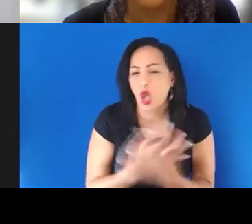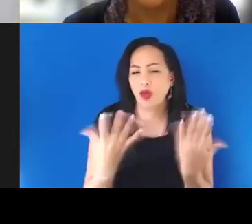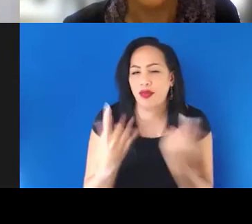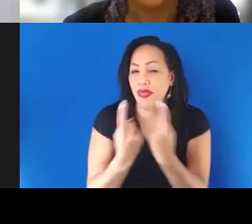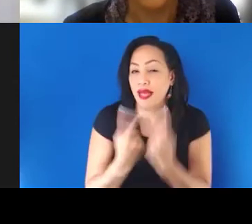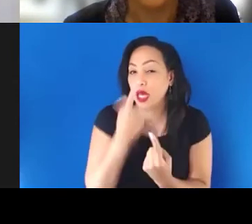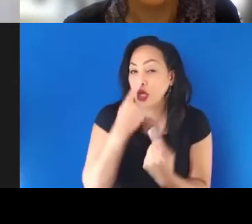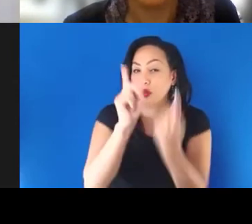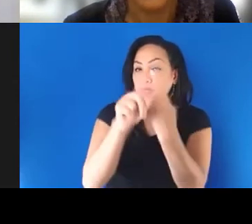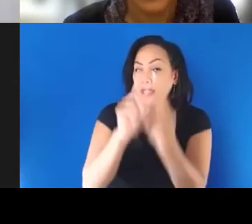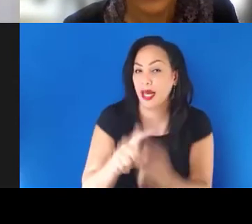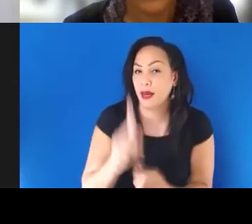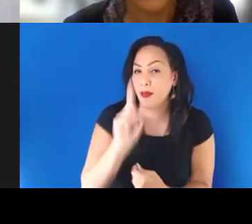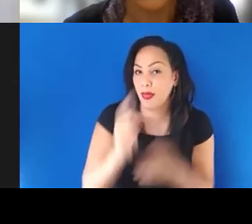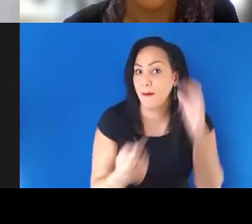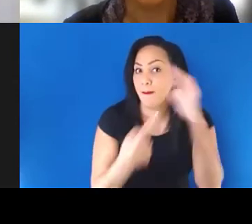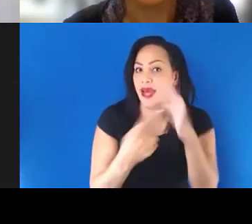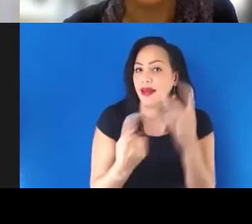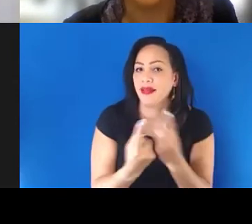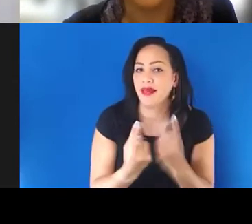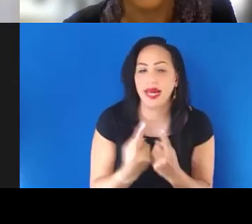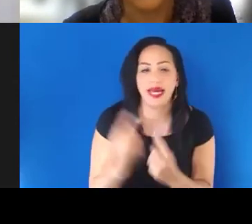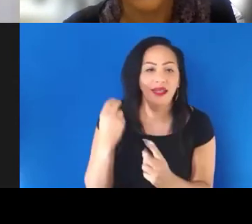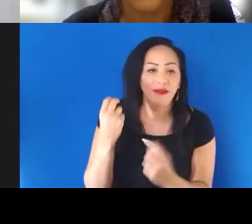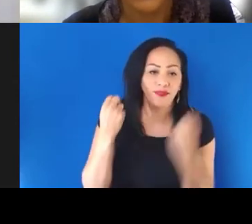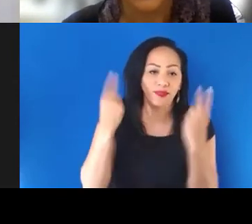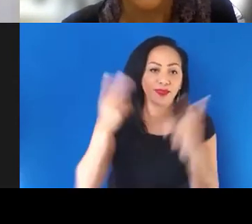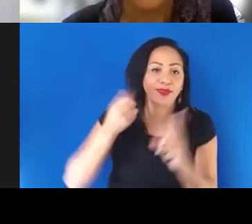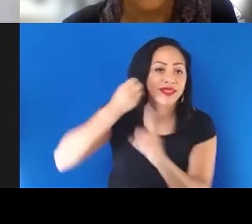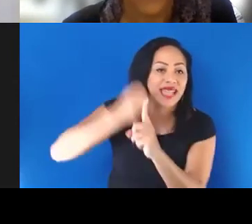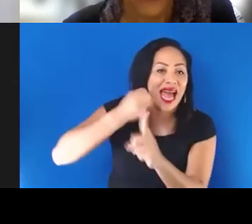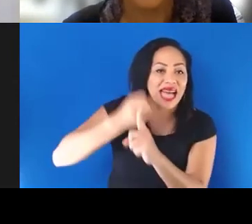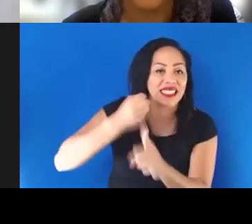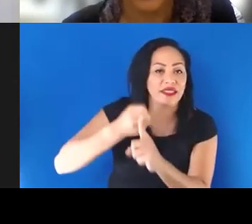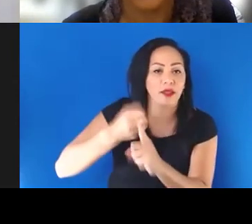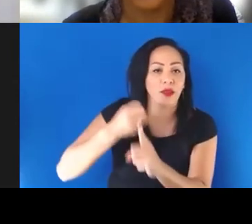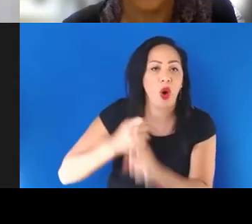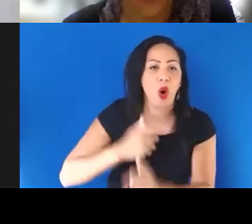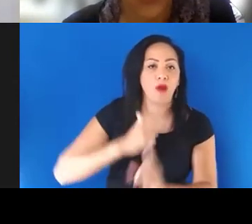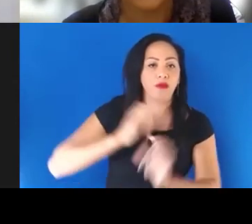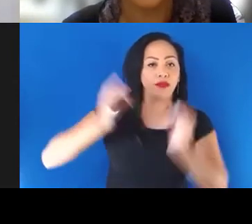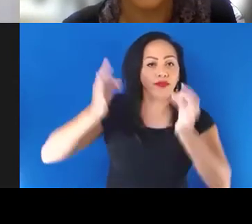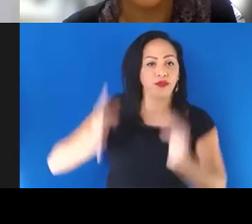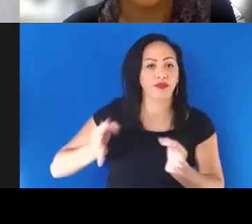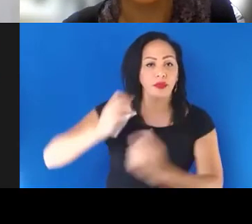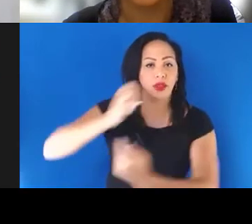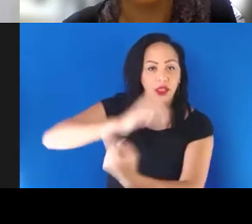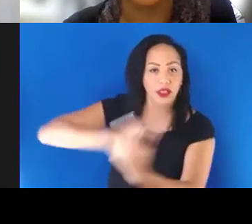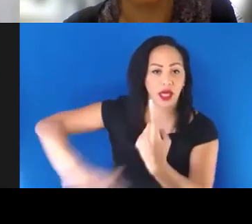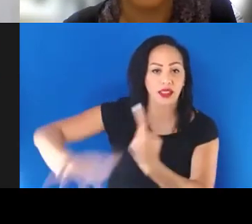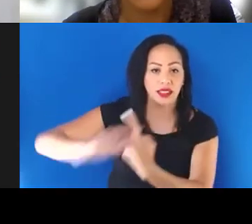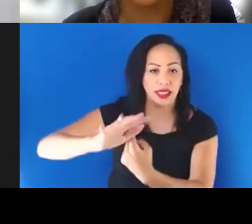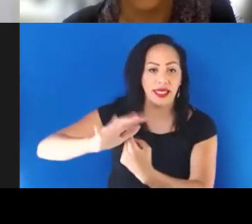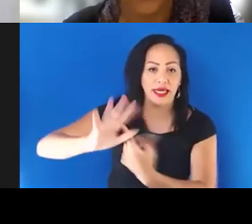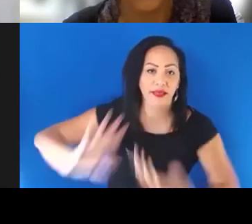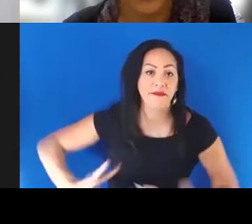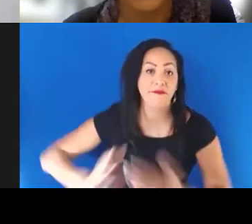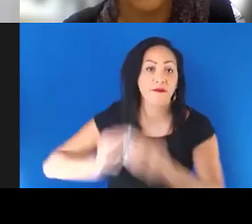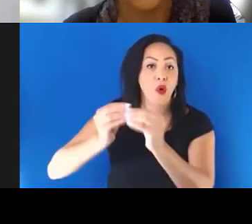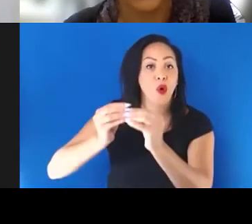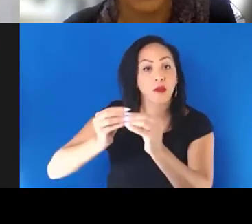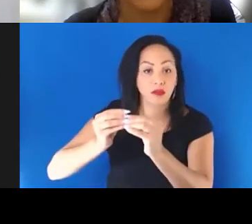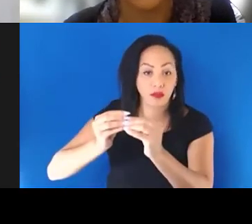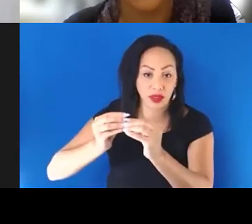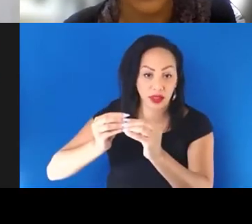is the activism of civil society. They formed an organization that was meant to